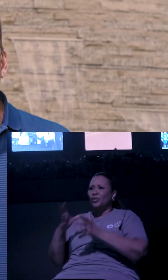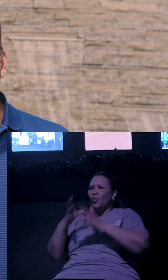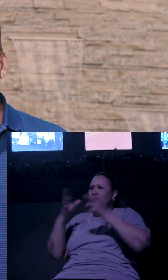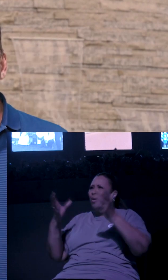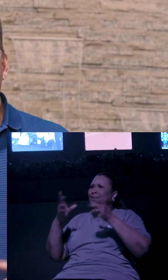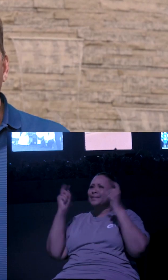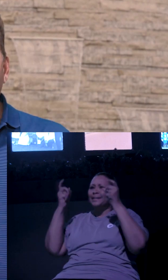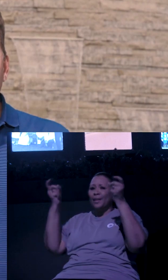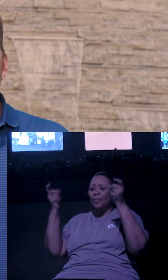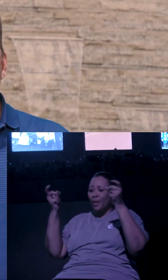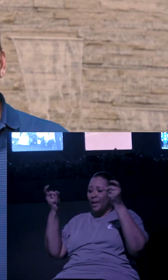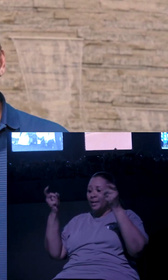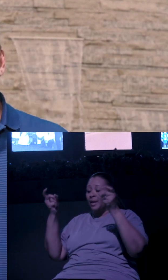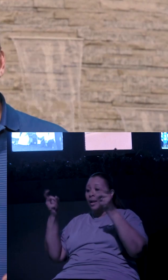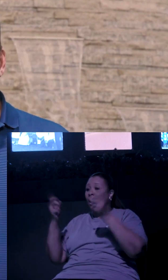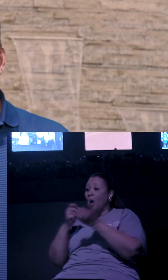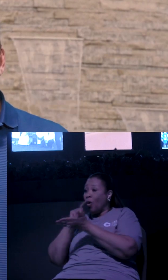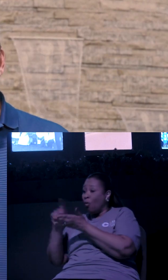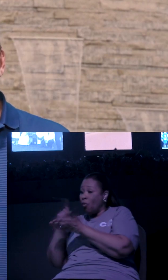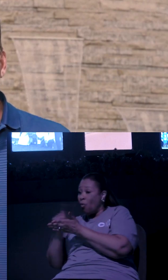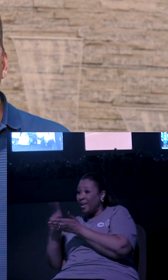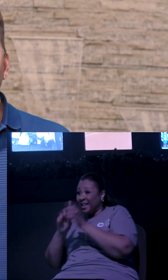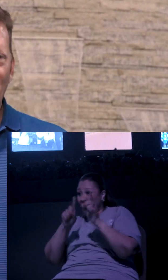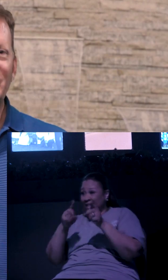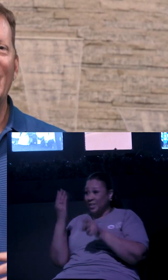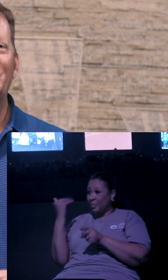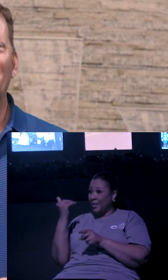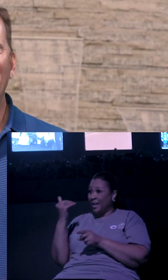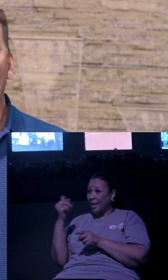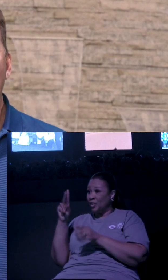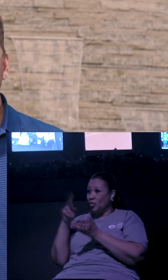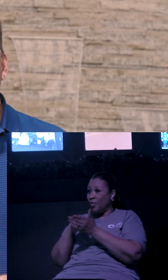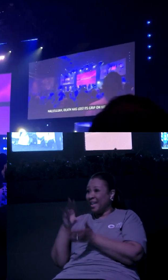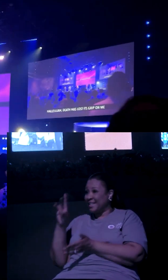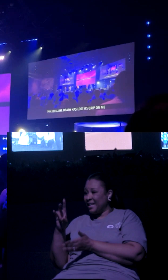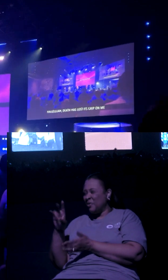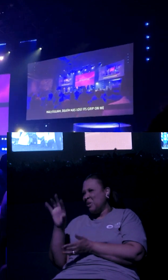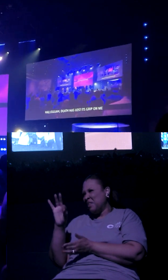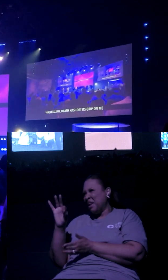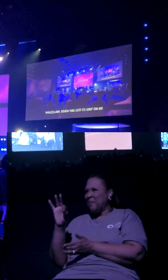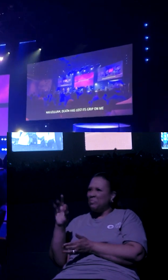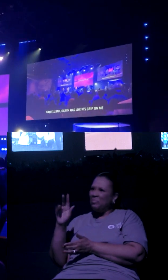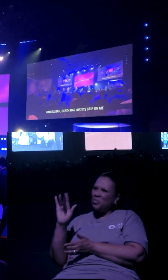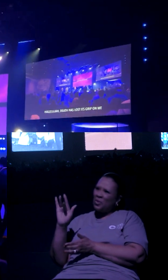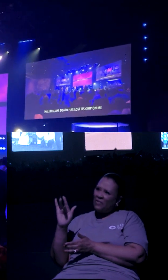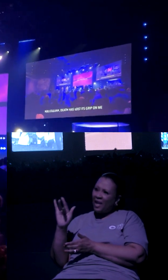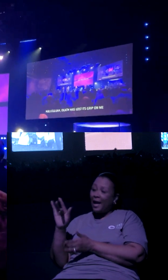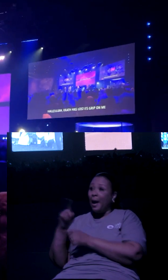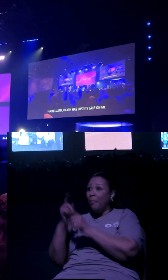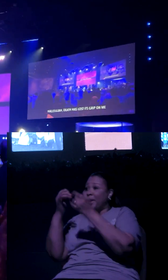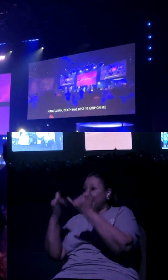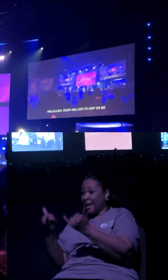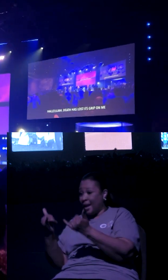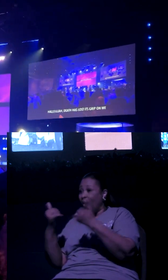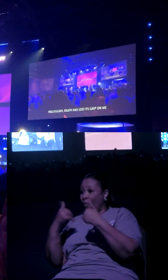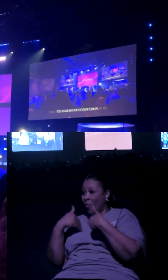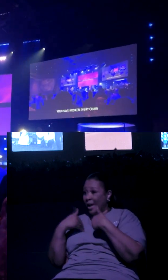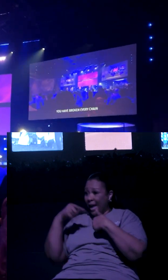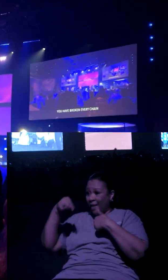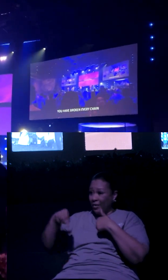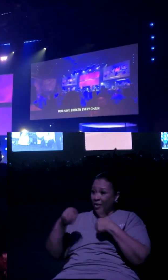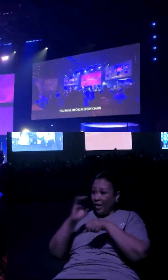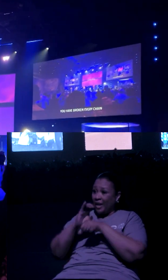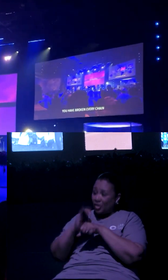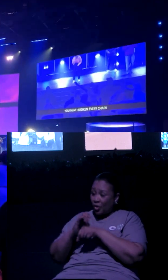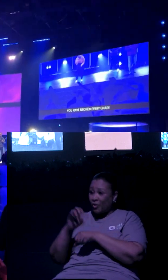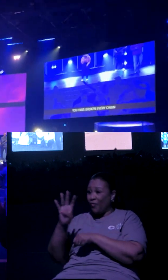to celebrate. Our weekly attendance in 2007 was 925. Our current weekly in-person and online attendance is